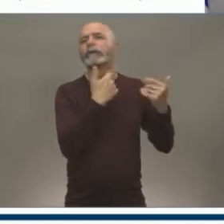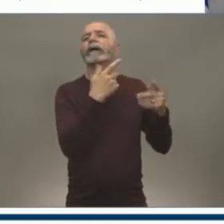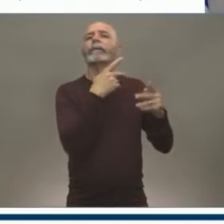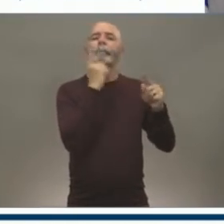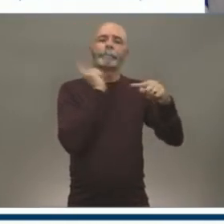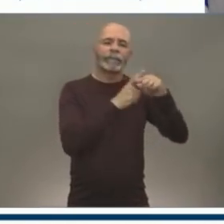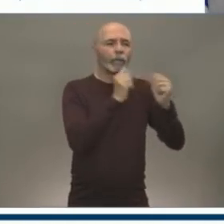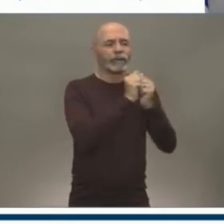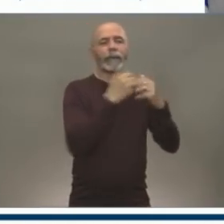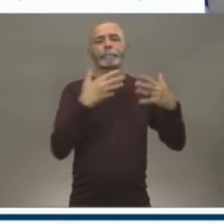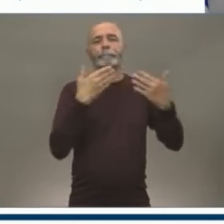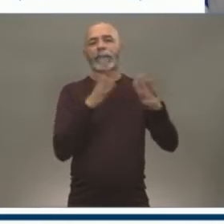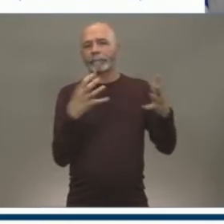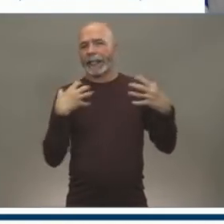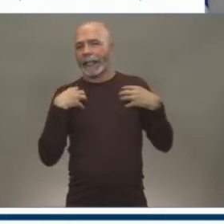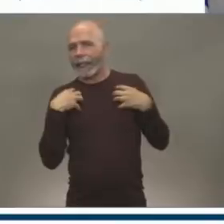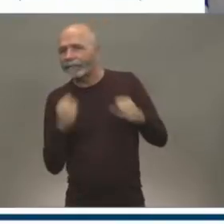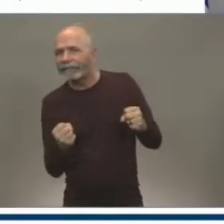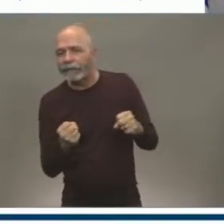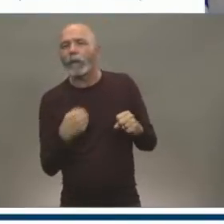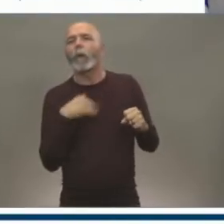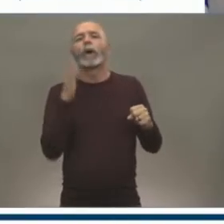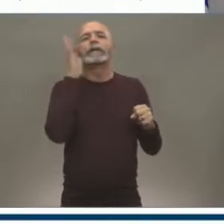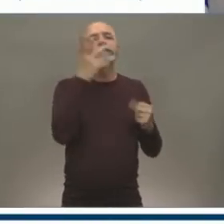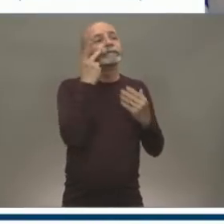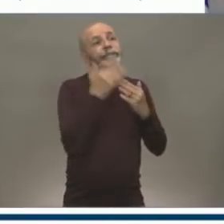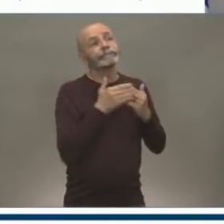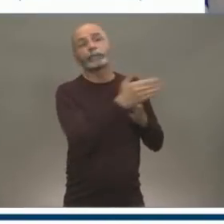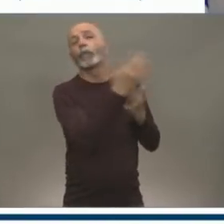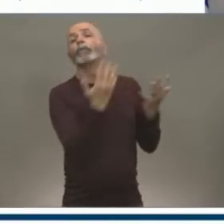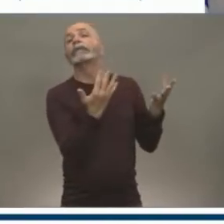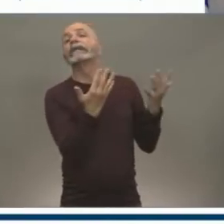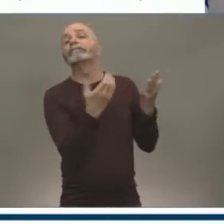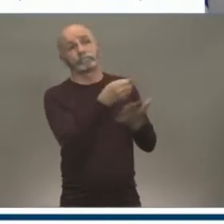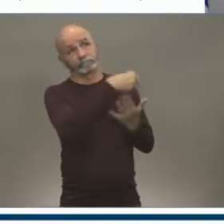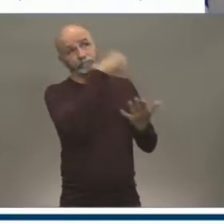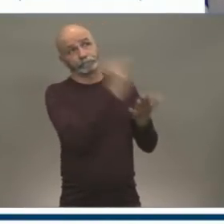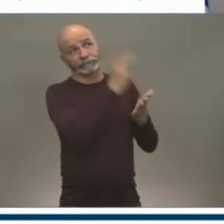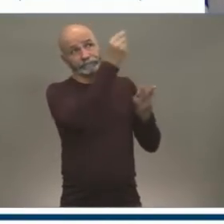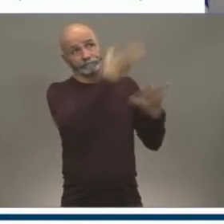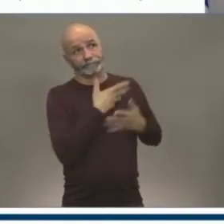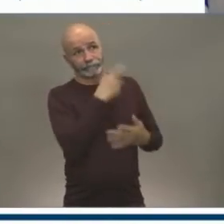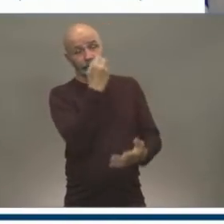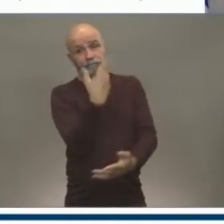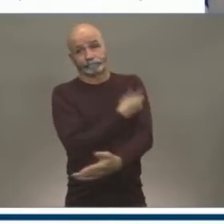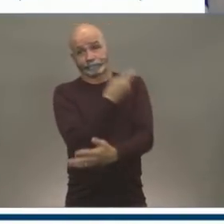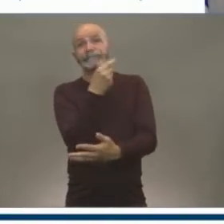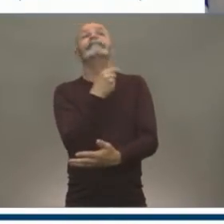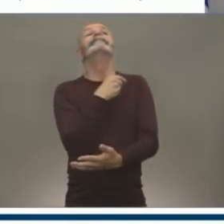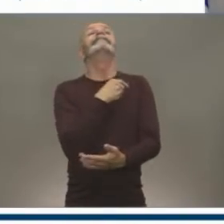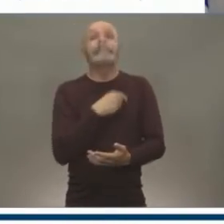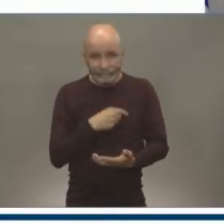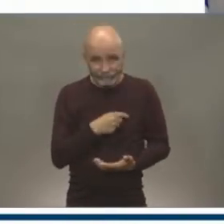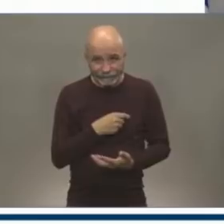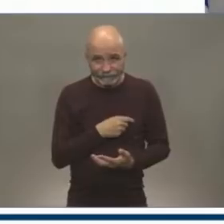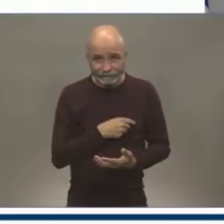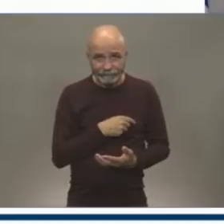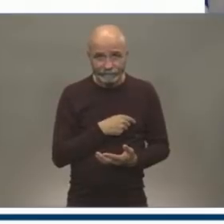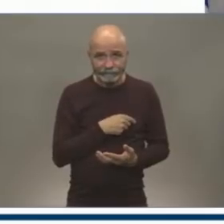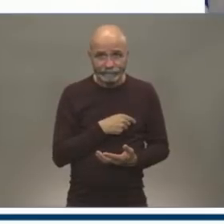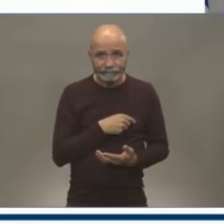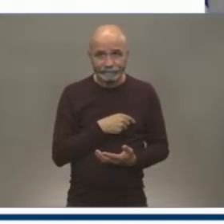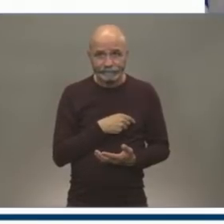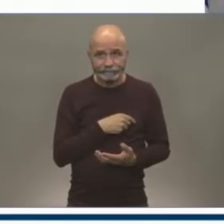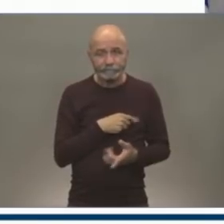make sure that as we wait for the vaccines to be approved, that we have built the capacity in our province to mobilize